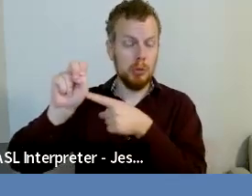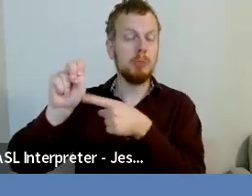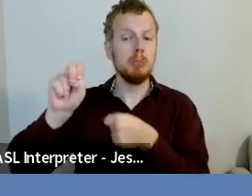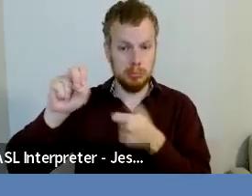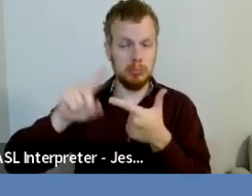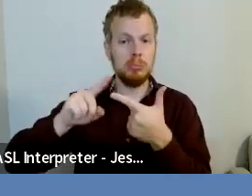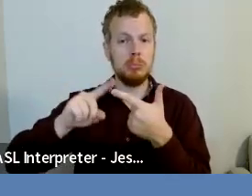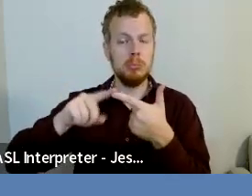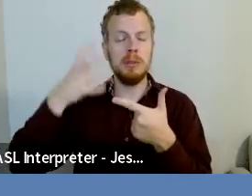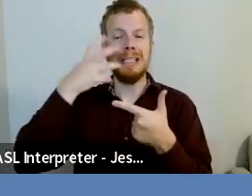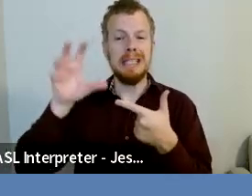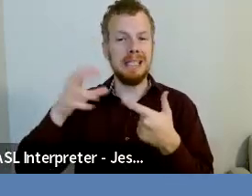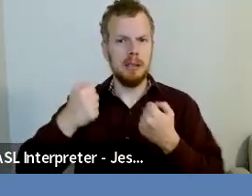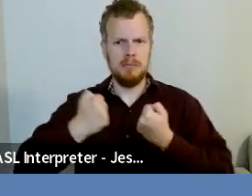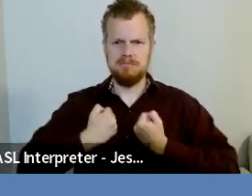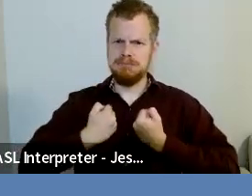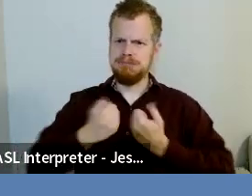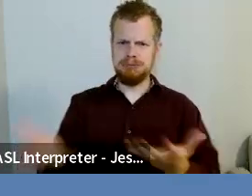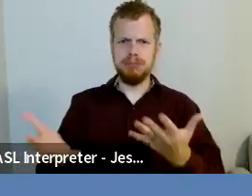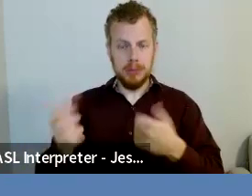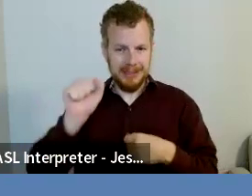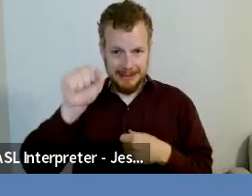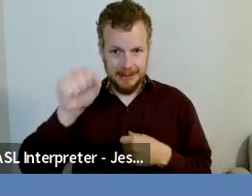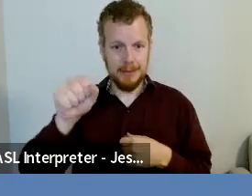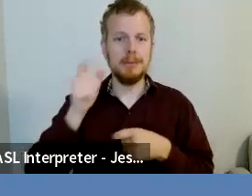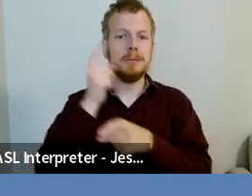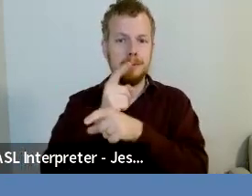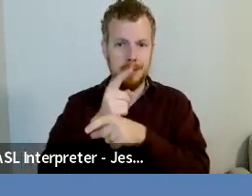Heat exhaustion, stroke. Yes, great.